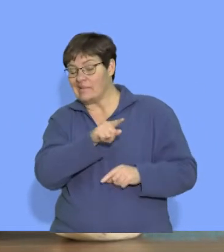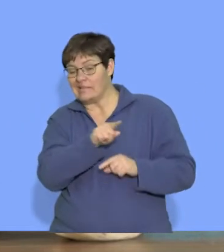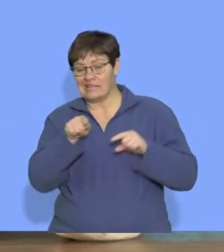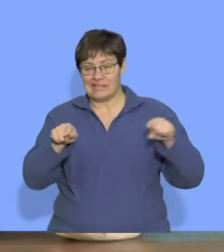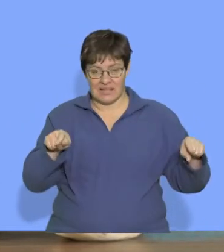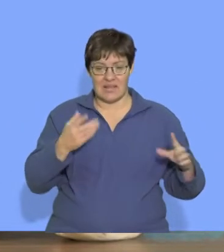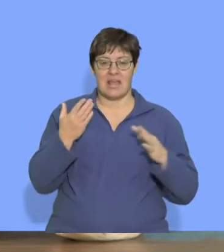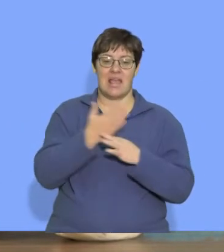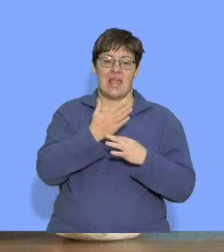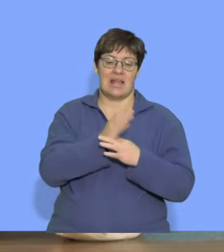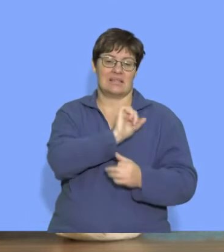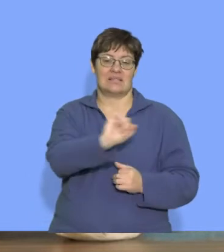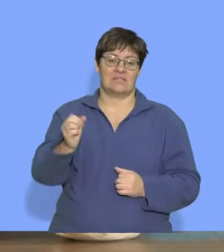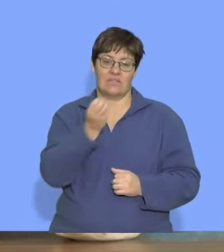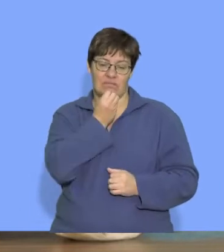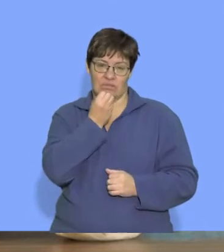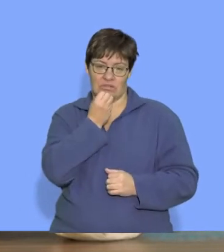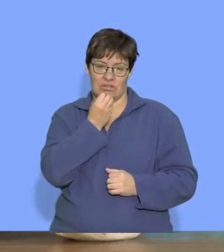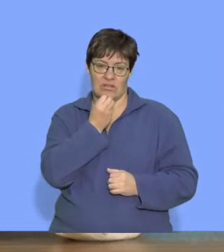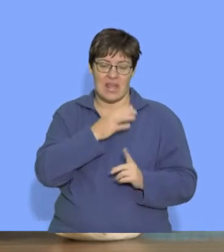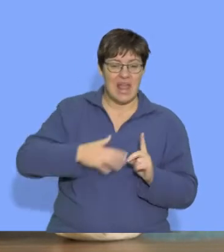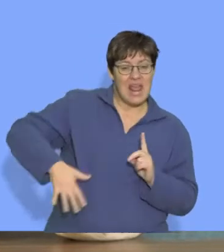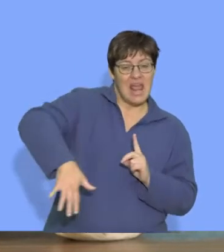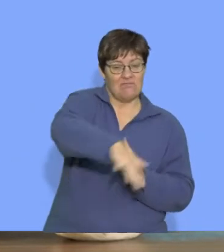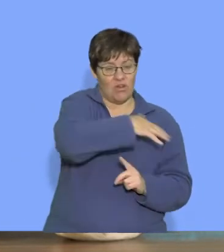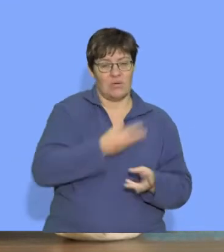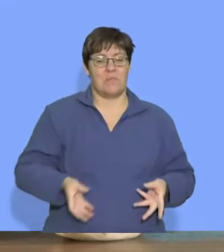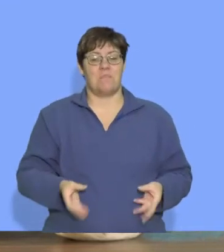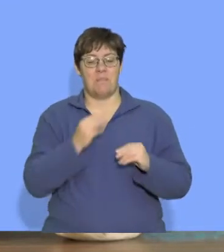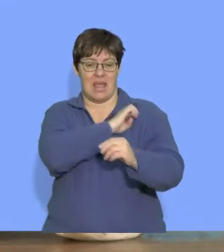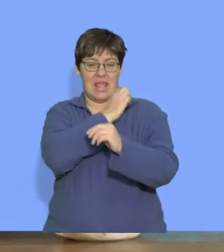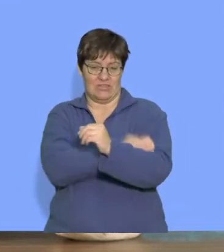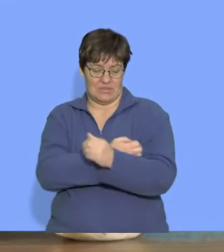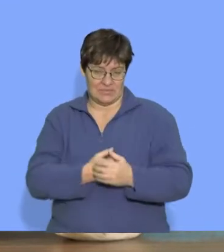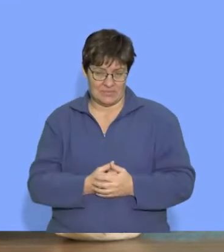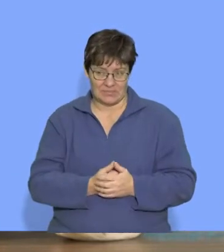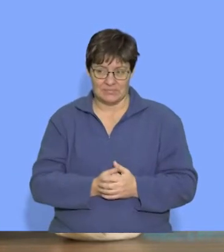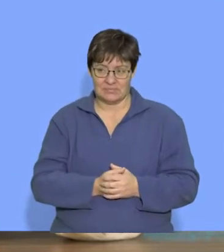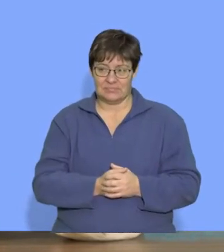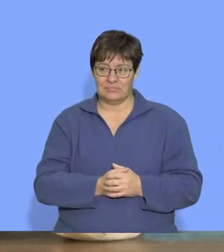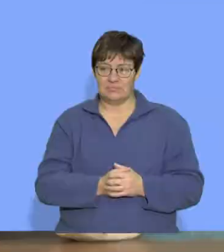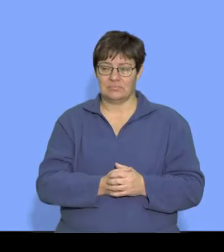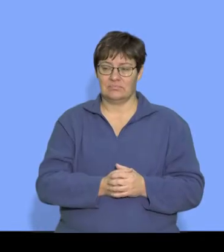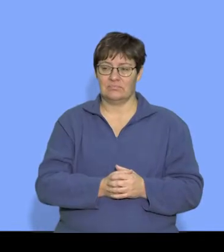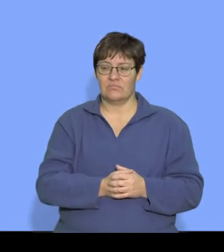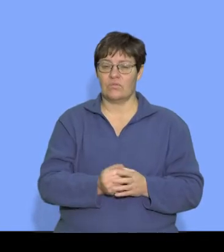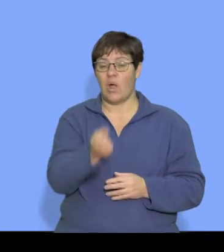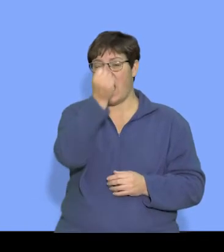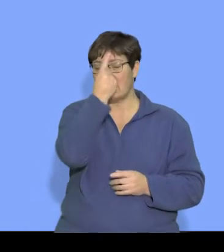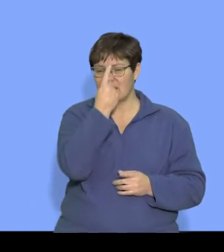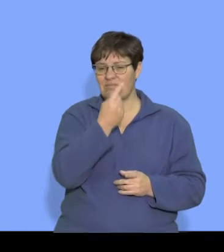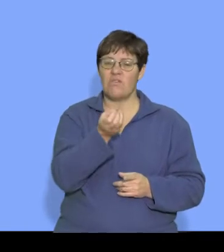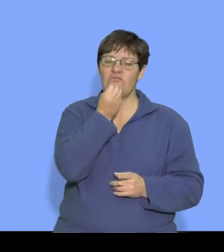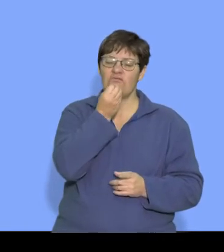on how individuals are able to access different parts of the environment to get energy. Right. As part